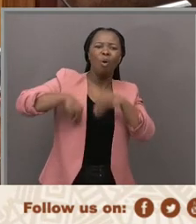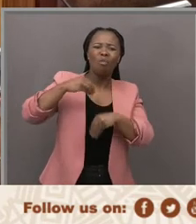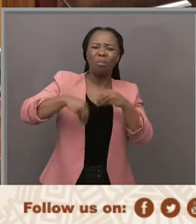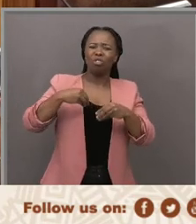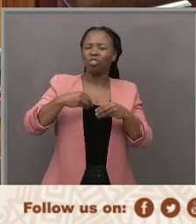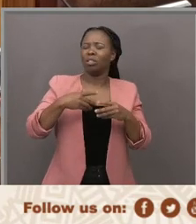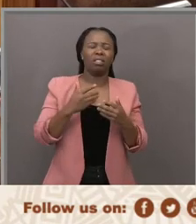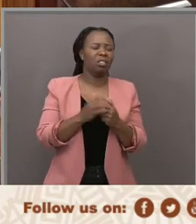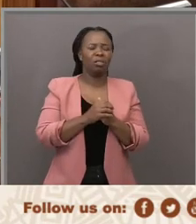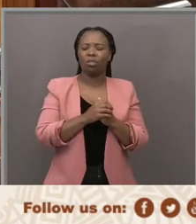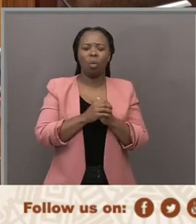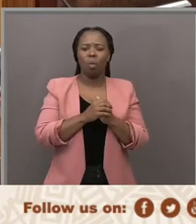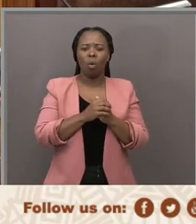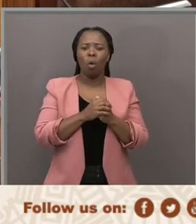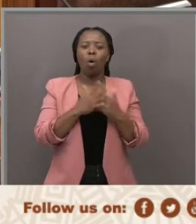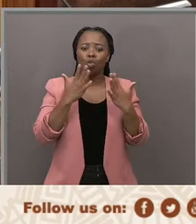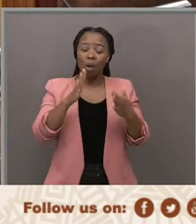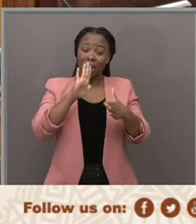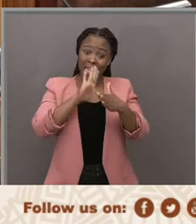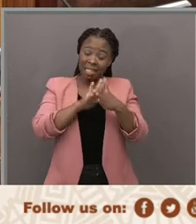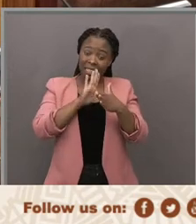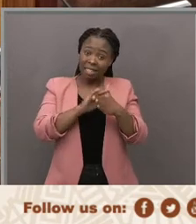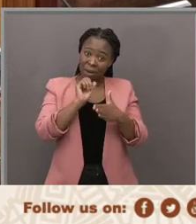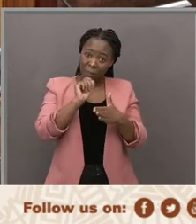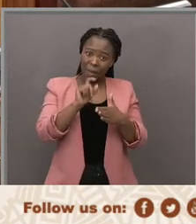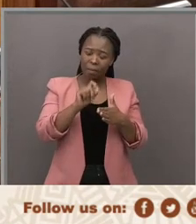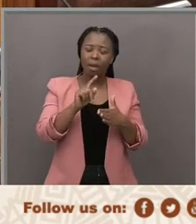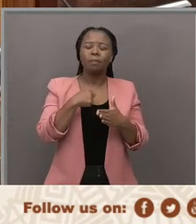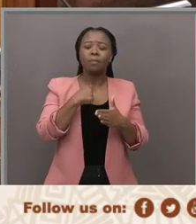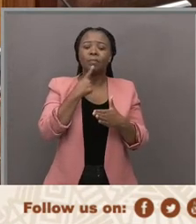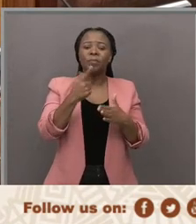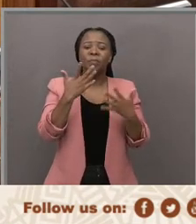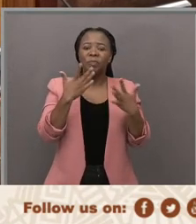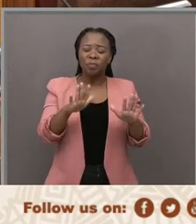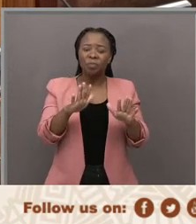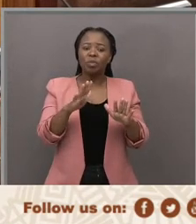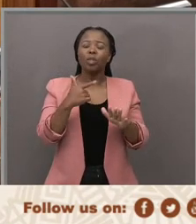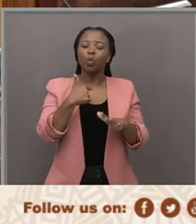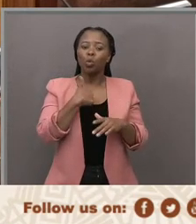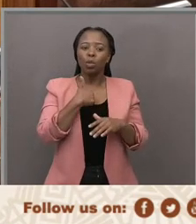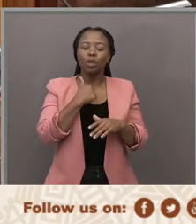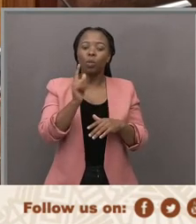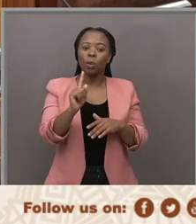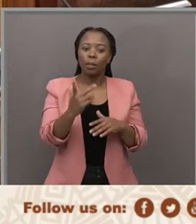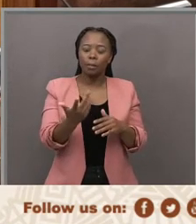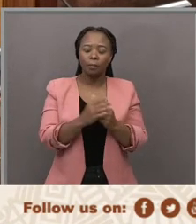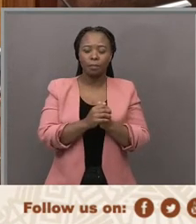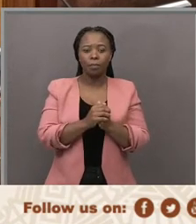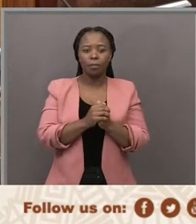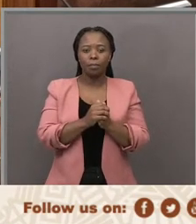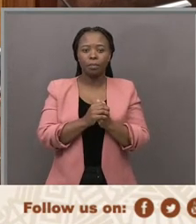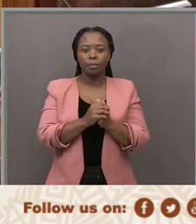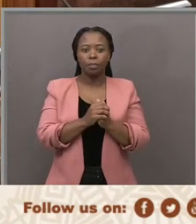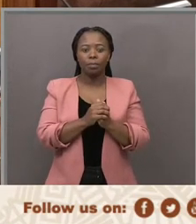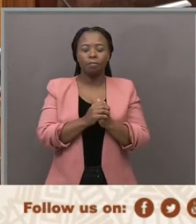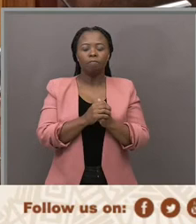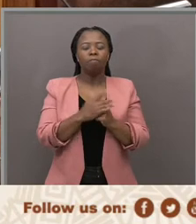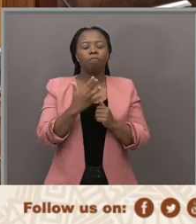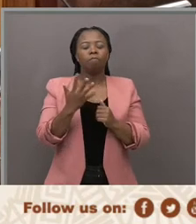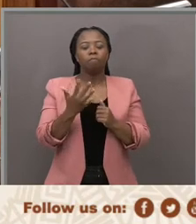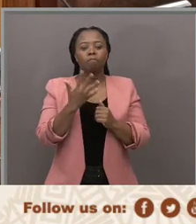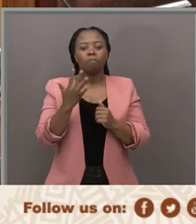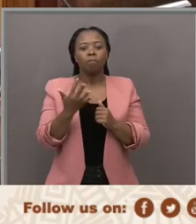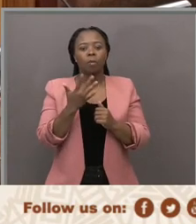reason that we are going, I said we are going back, we are going, We are going back to